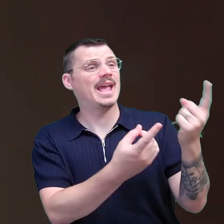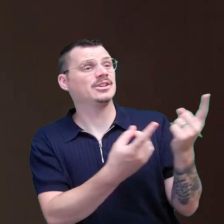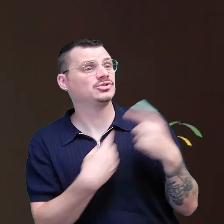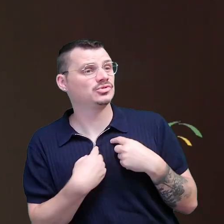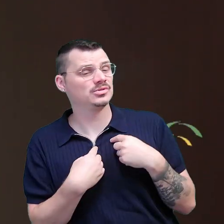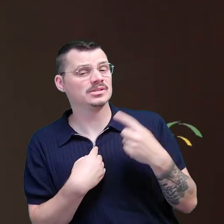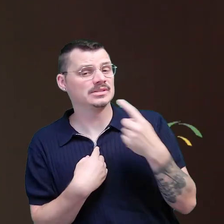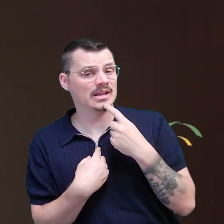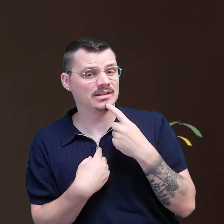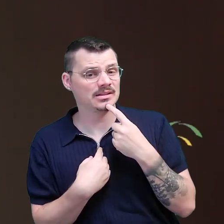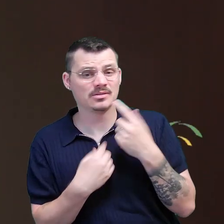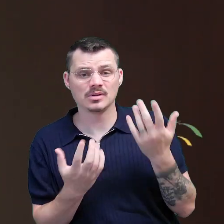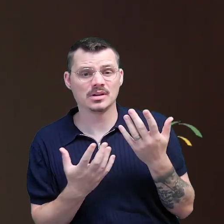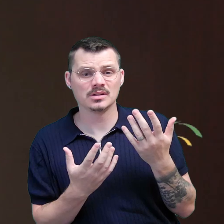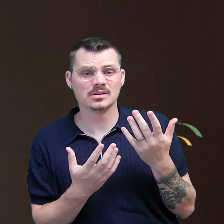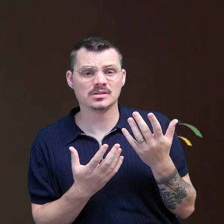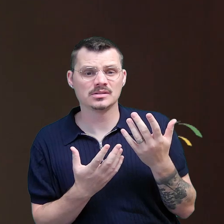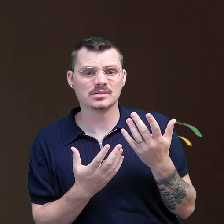that we got back was,